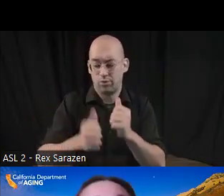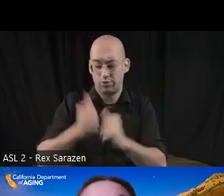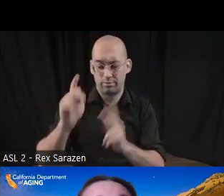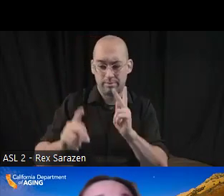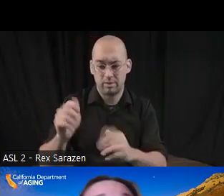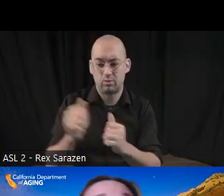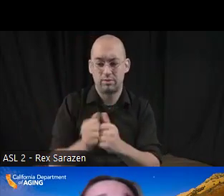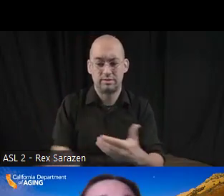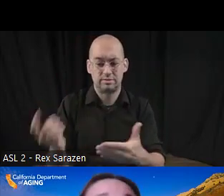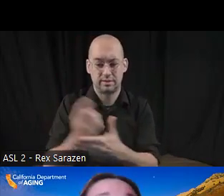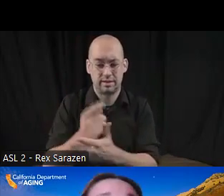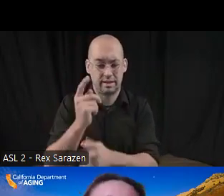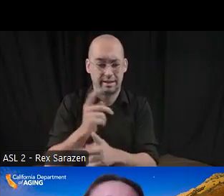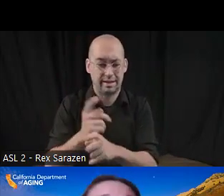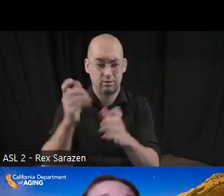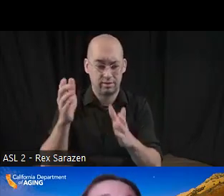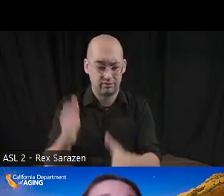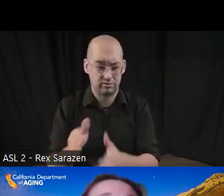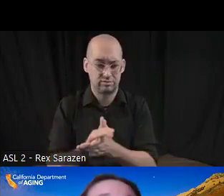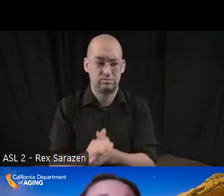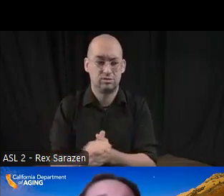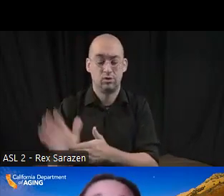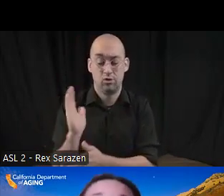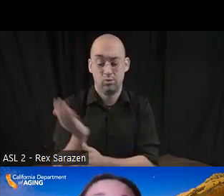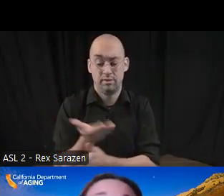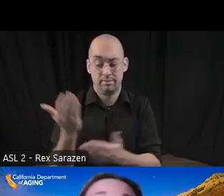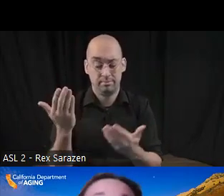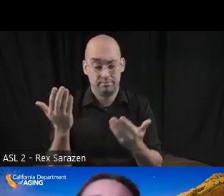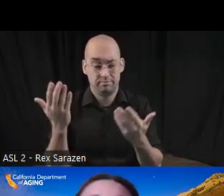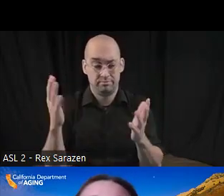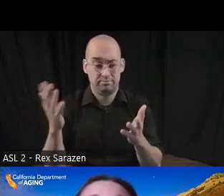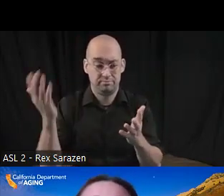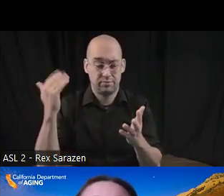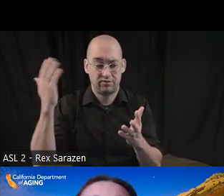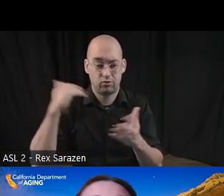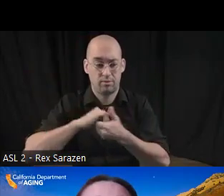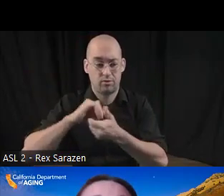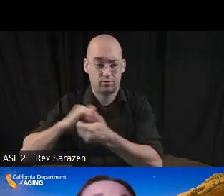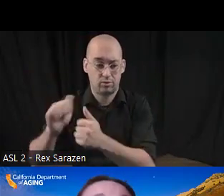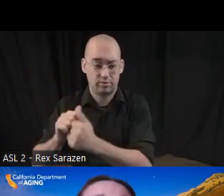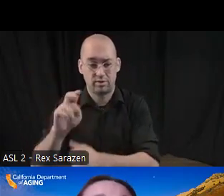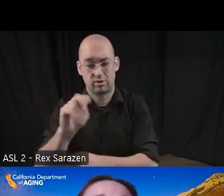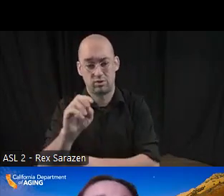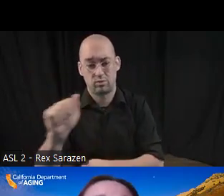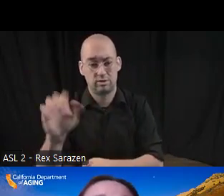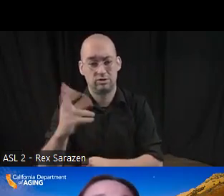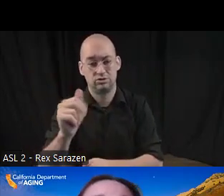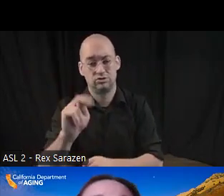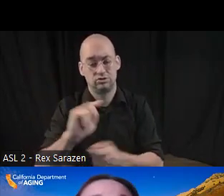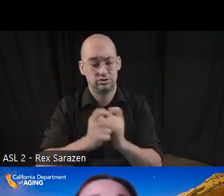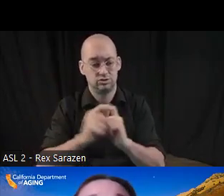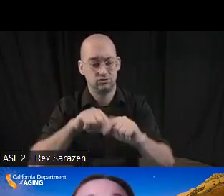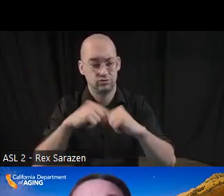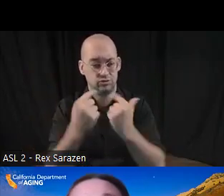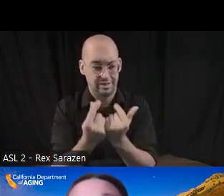and caregivers. So we previously had stated that we partnered with Mandela and Change Group as a consultant for this